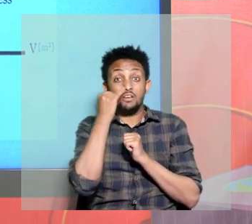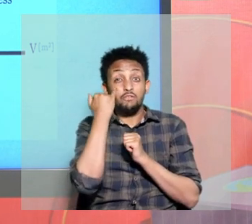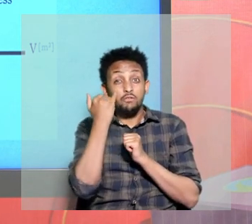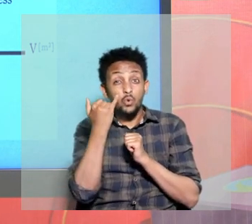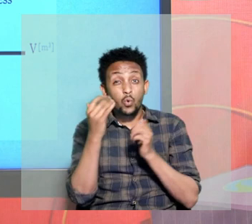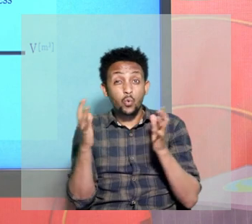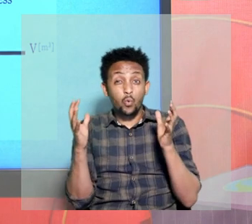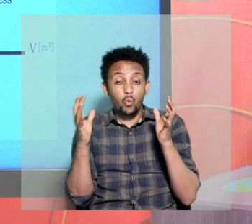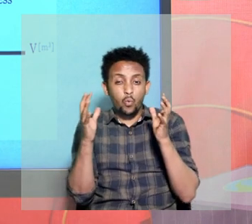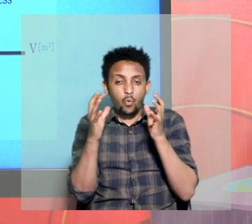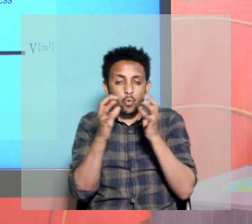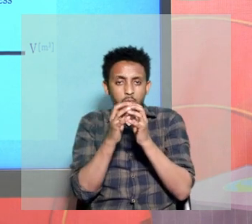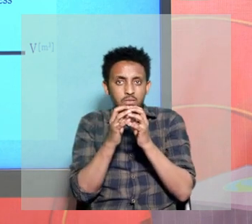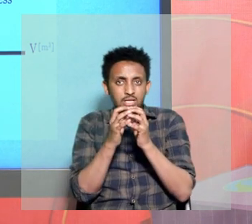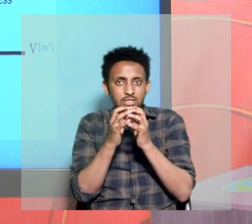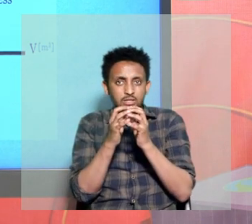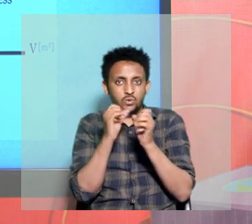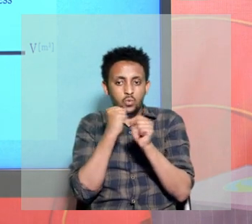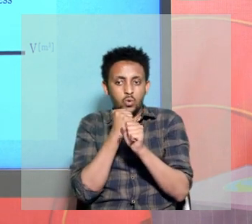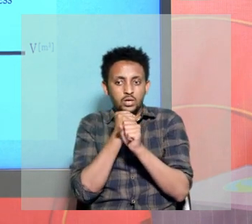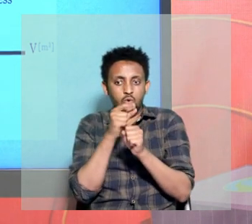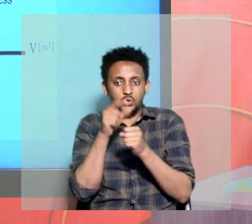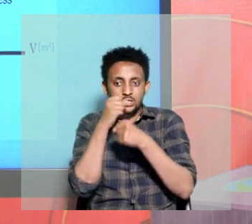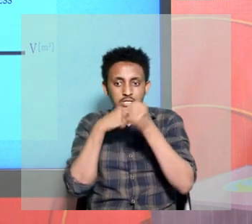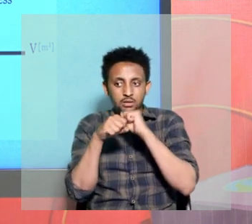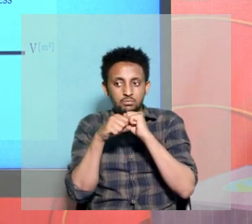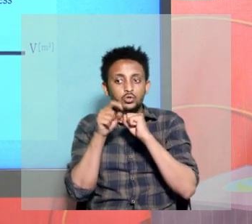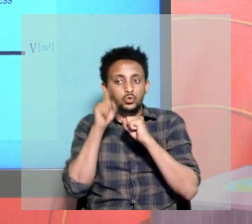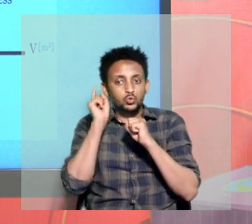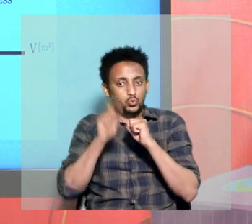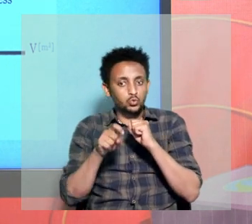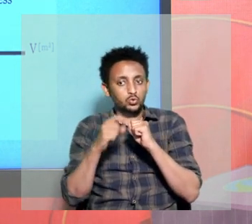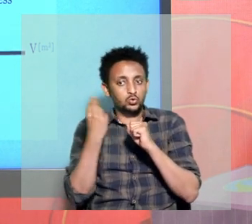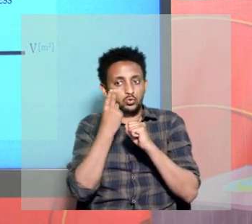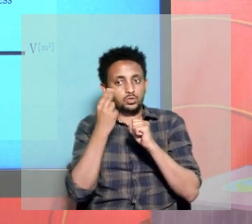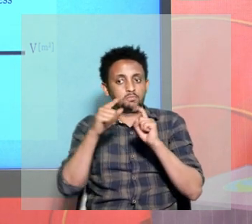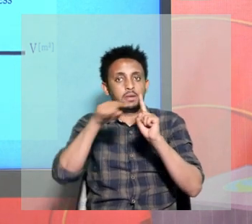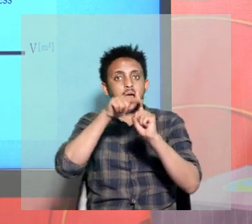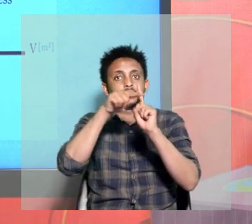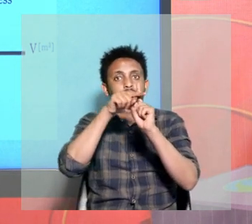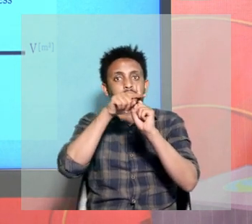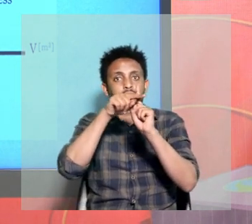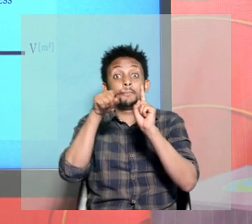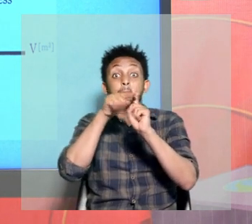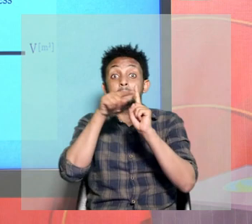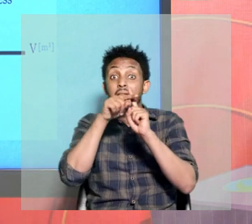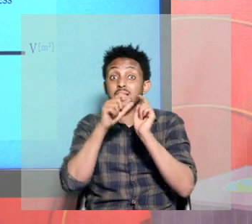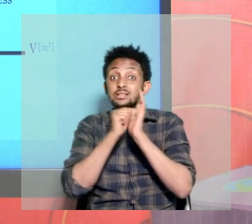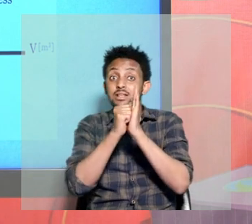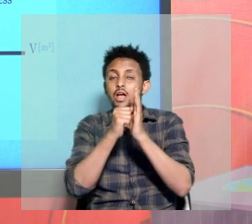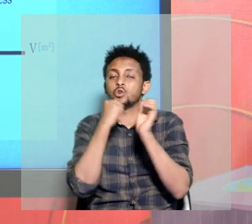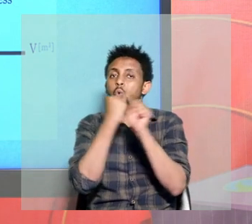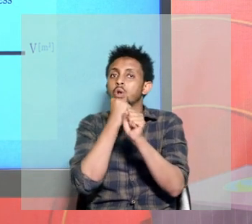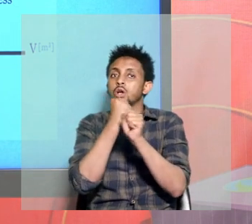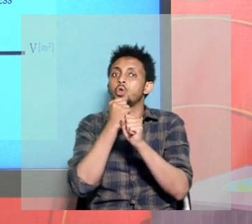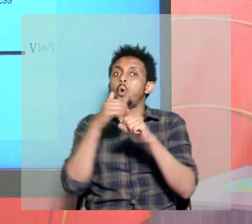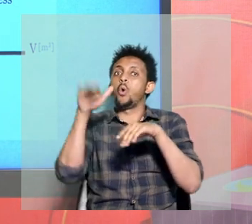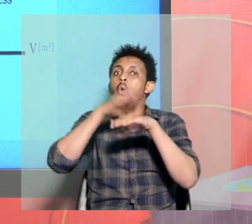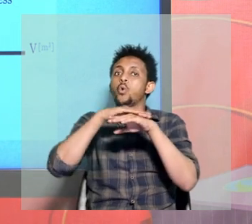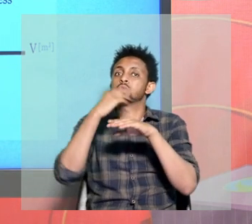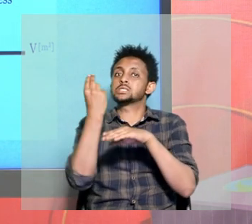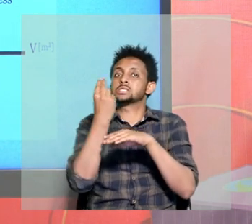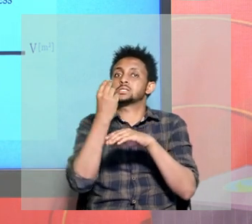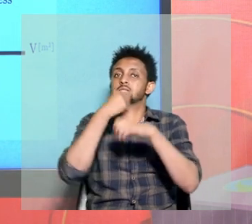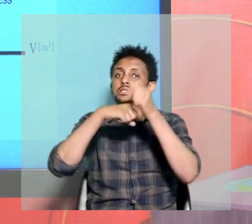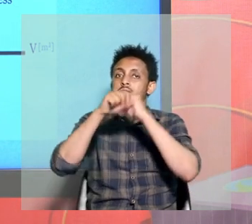is compressed on or work performed on the system, you should have to use the plus sign. So the plus sign is for work done on the system or